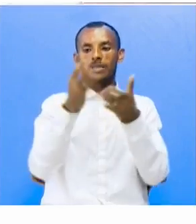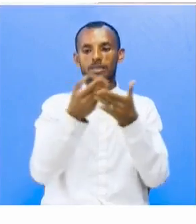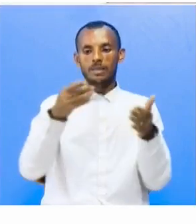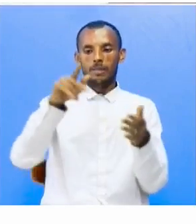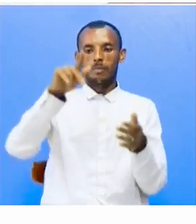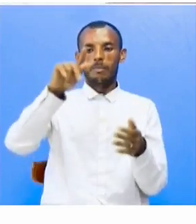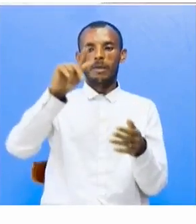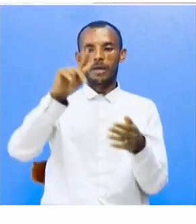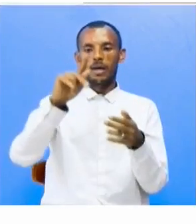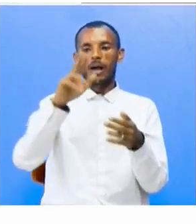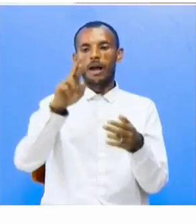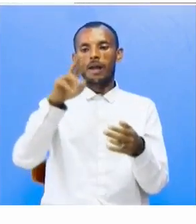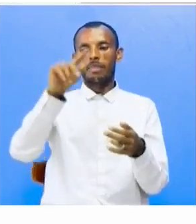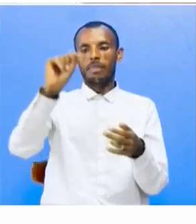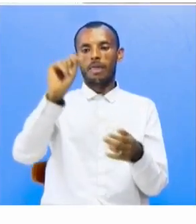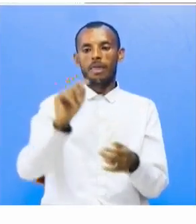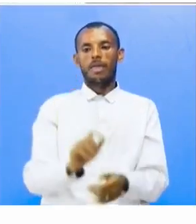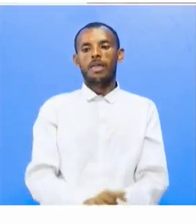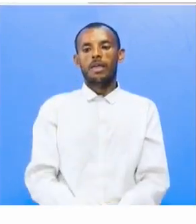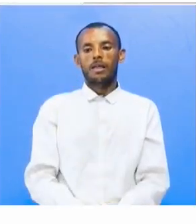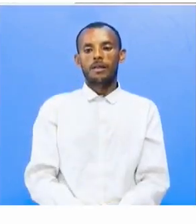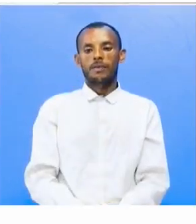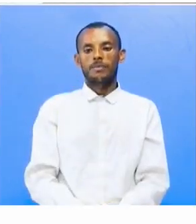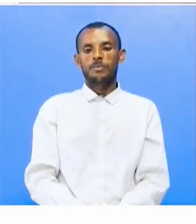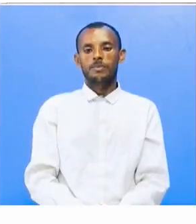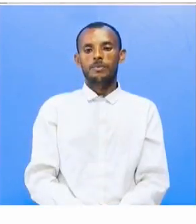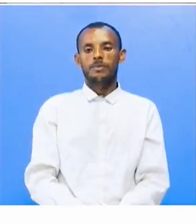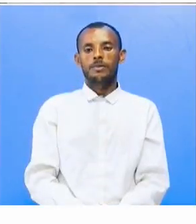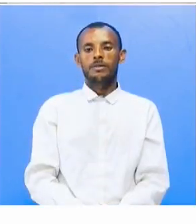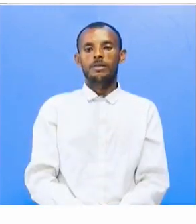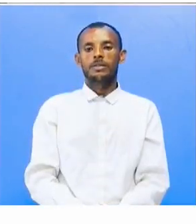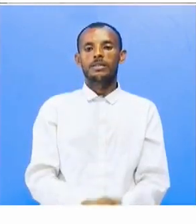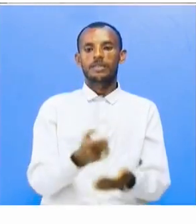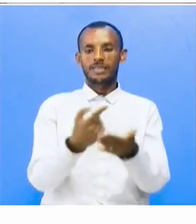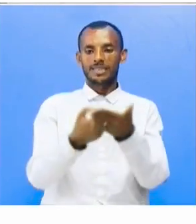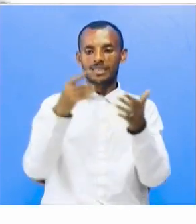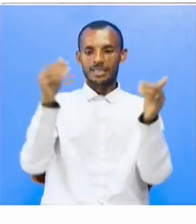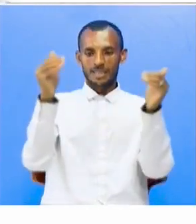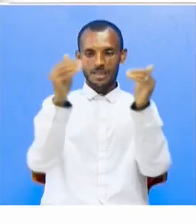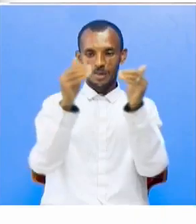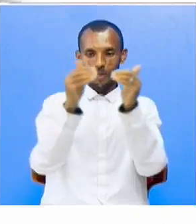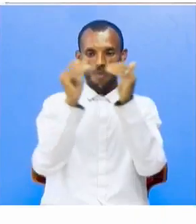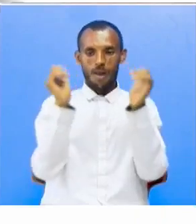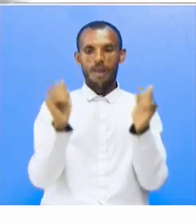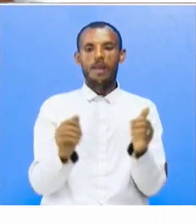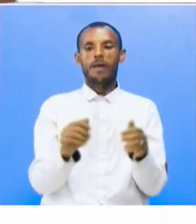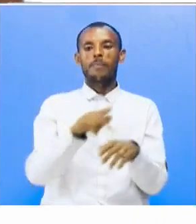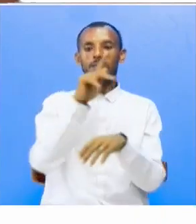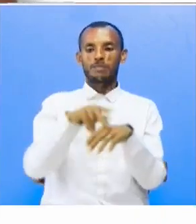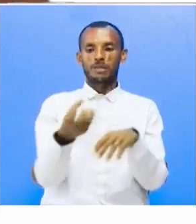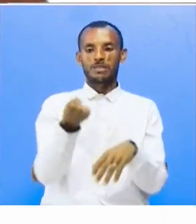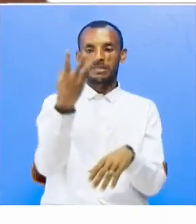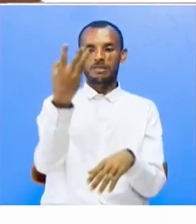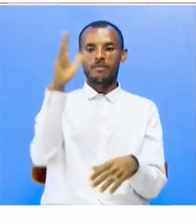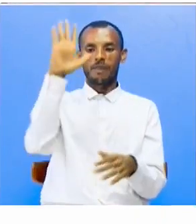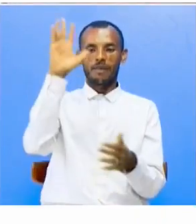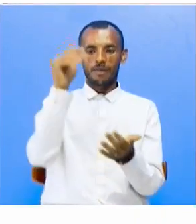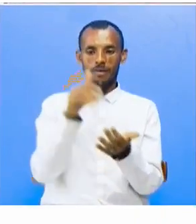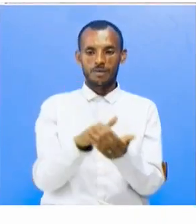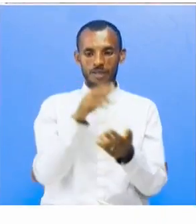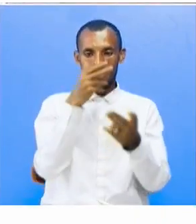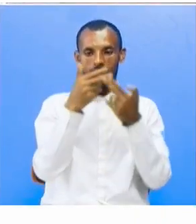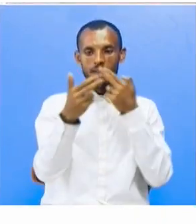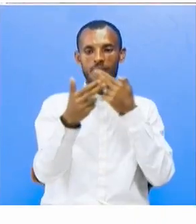to PRT. So this will be equal to the principal is